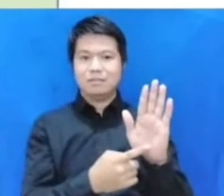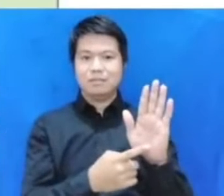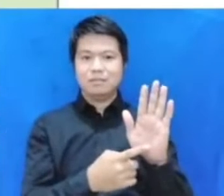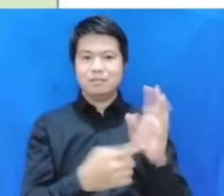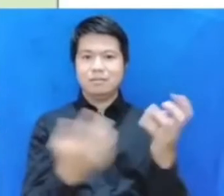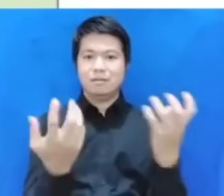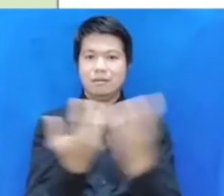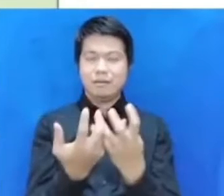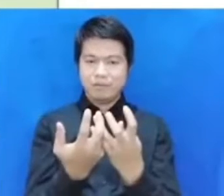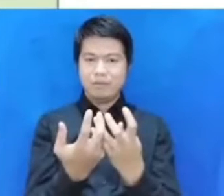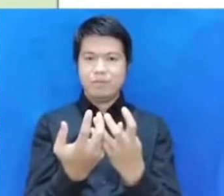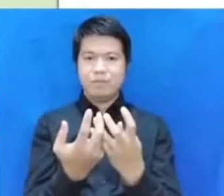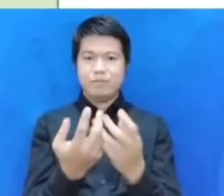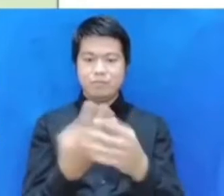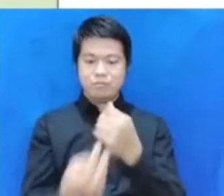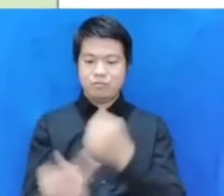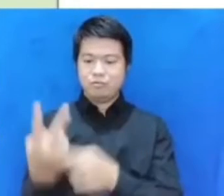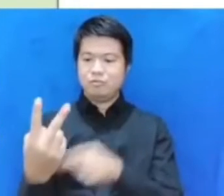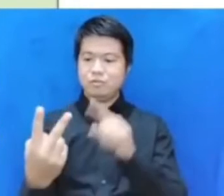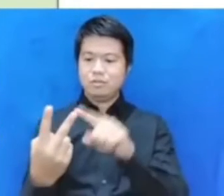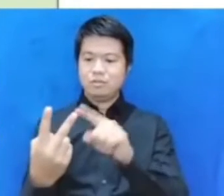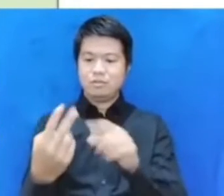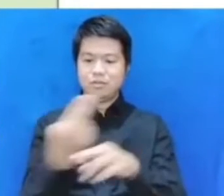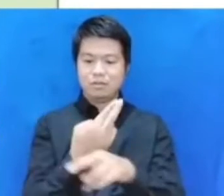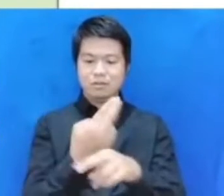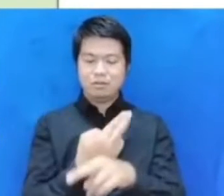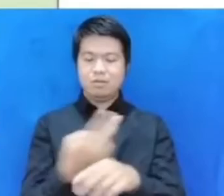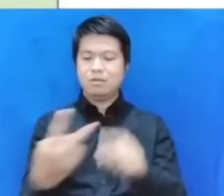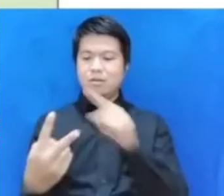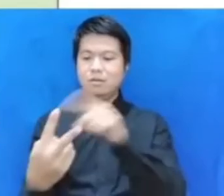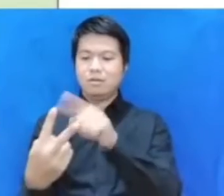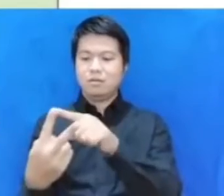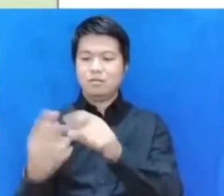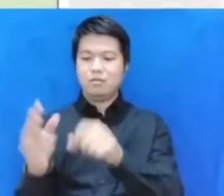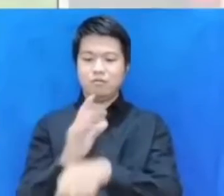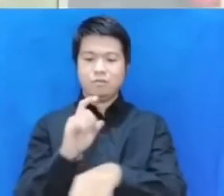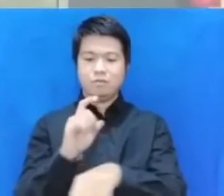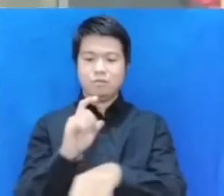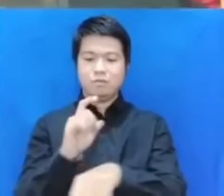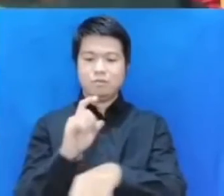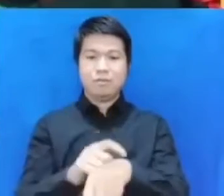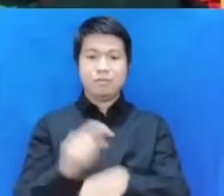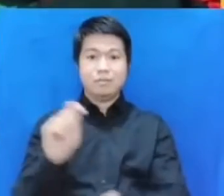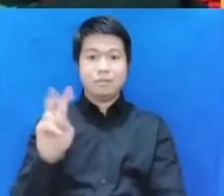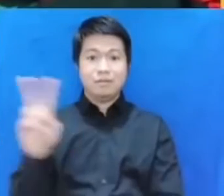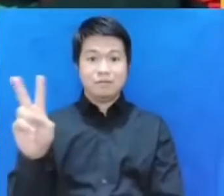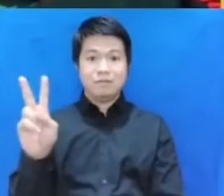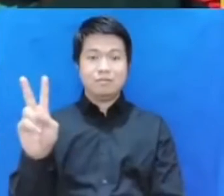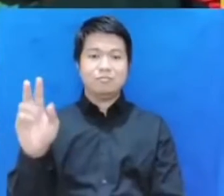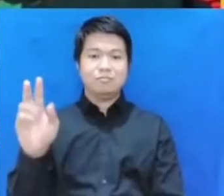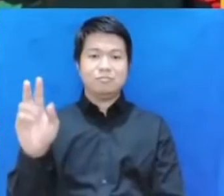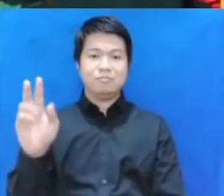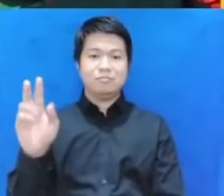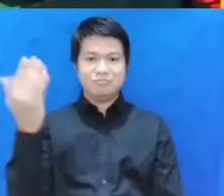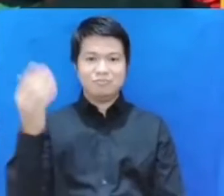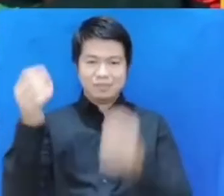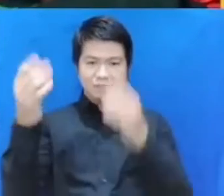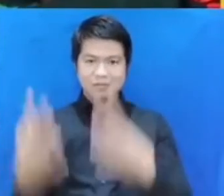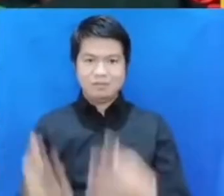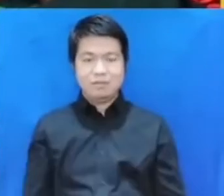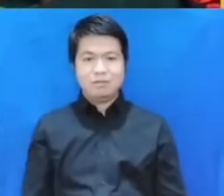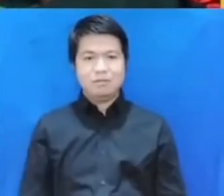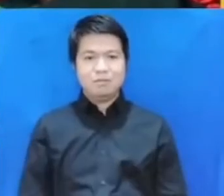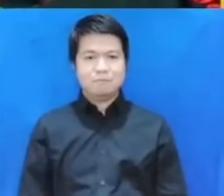regular teacher and then the full-time teacher broadcaster. Now, let's move to